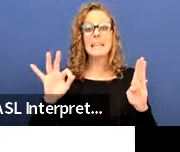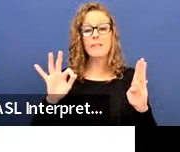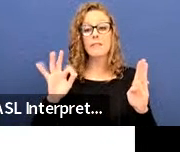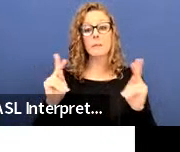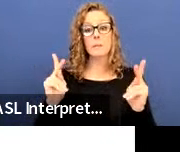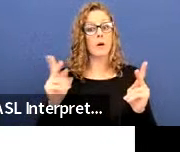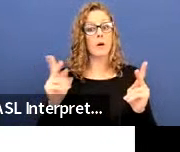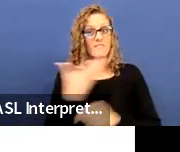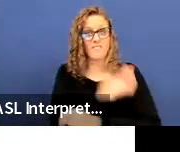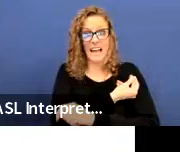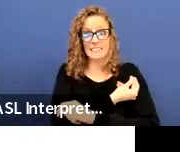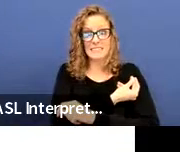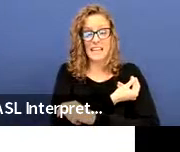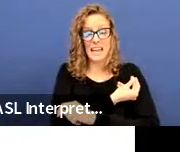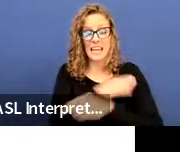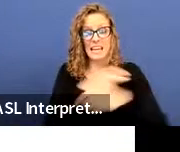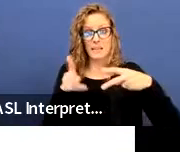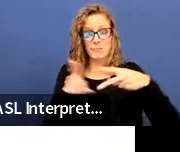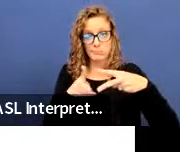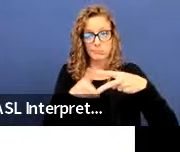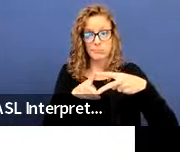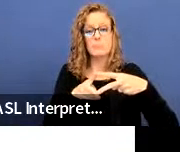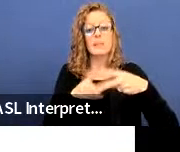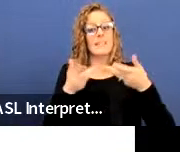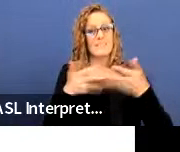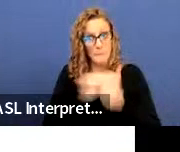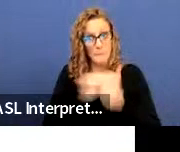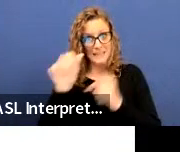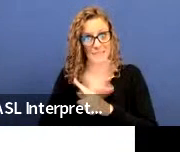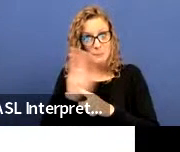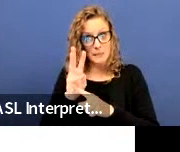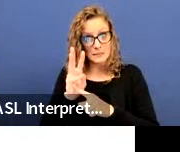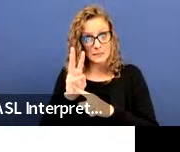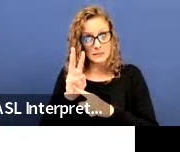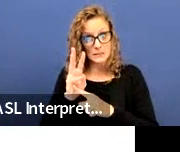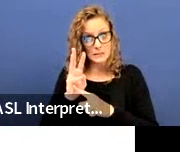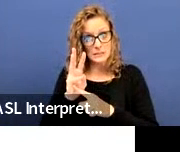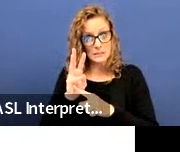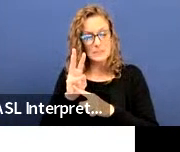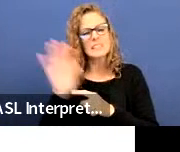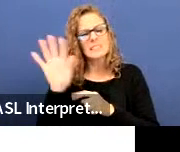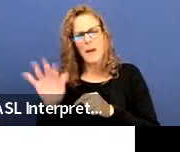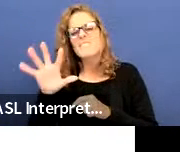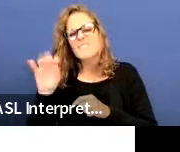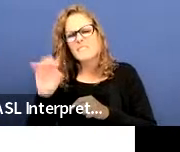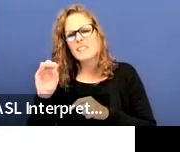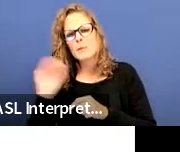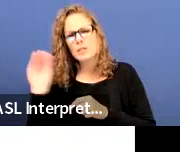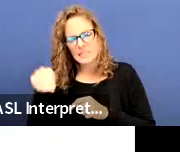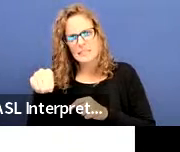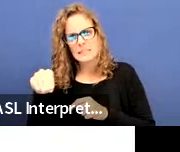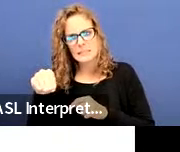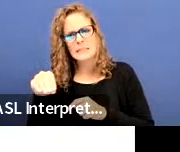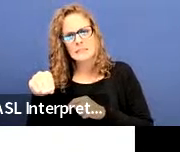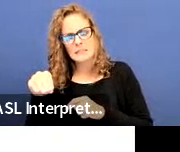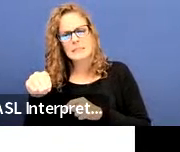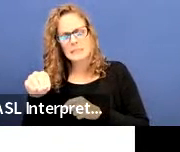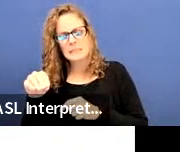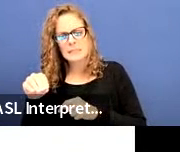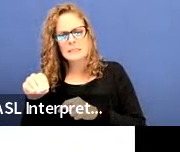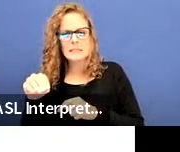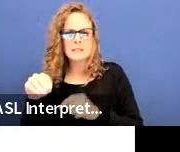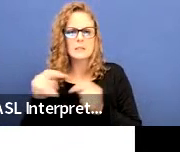were vaccinated who've reached that 6-month mark, we're closer to about 50%. We vaccinated about 50%. So still